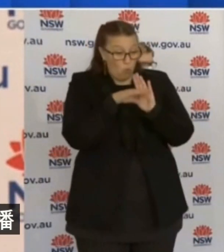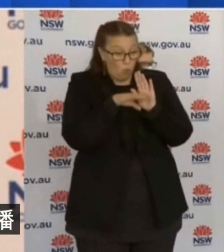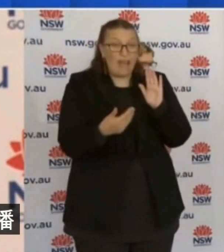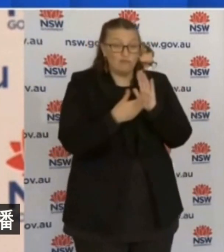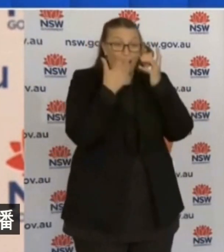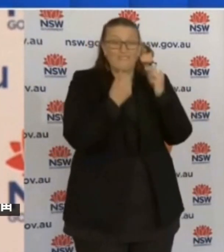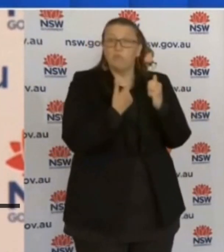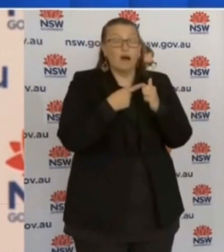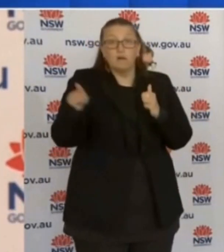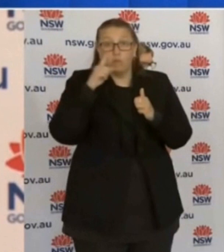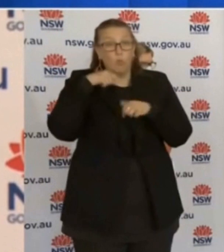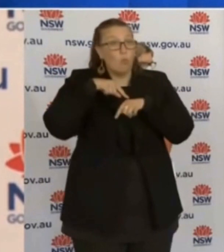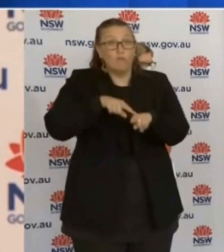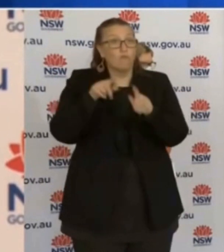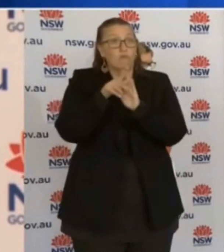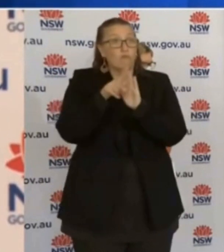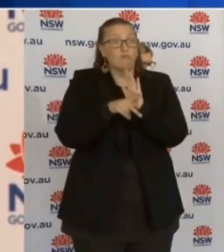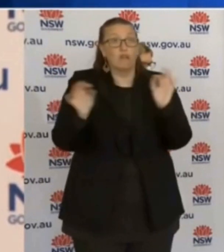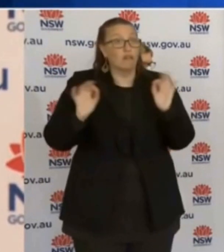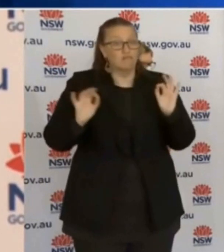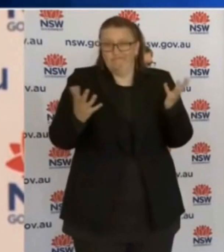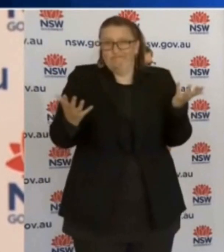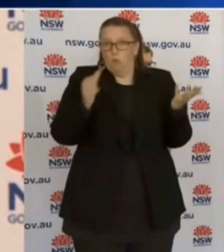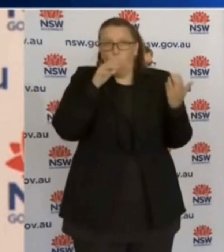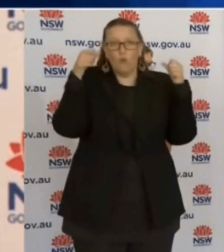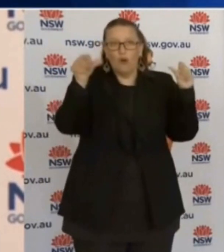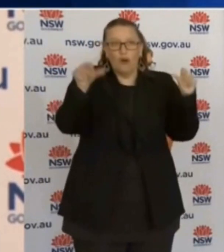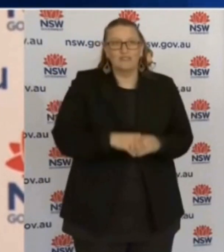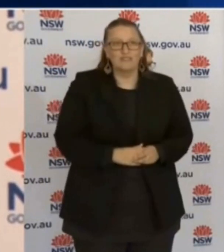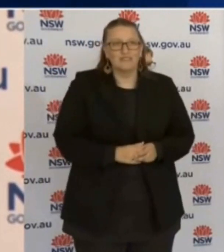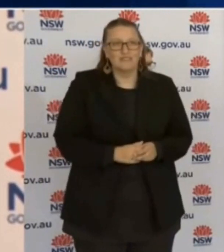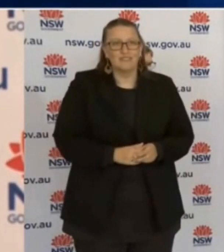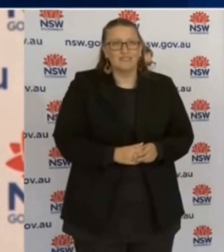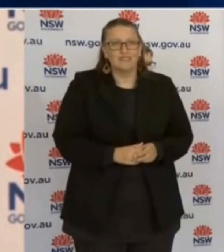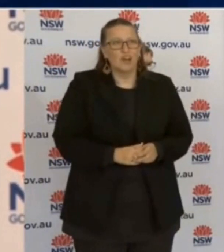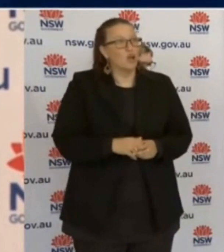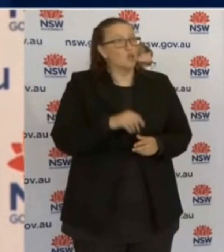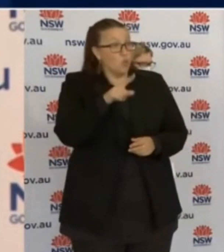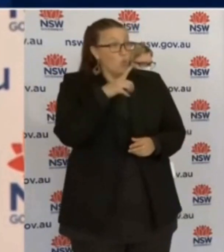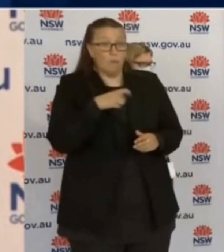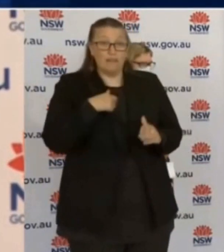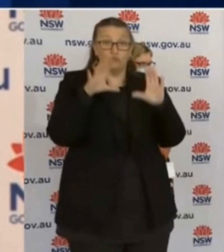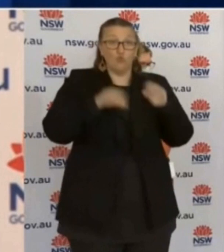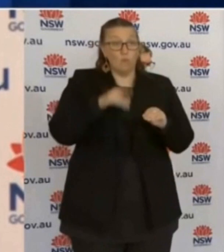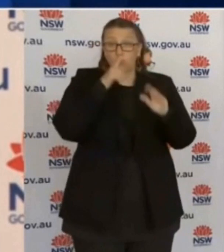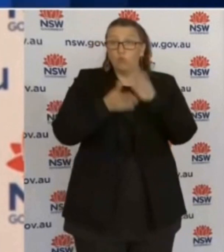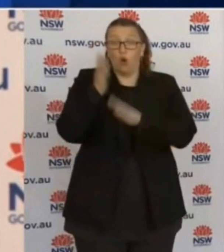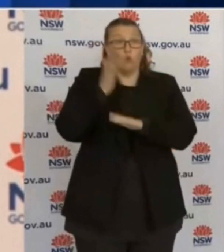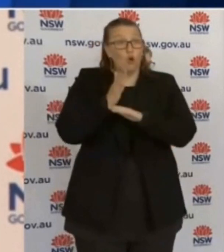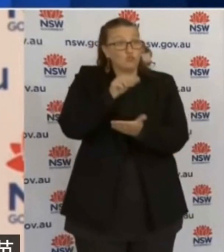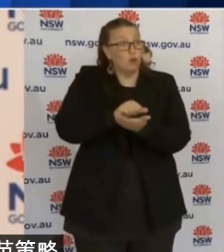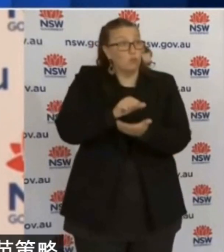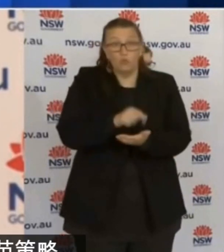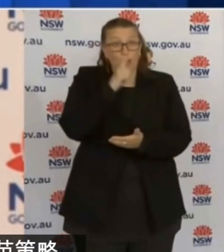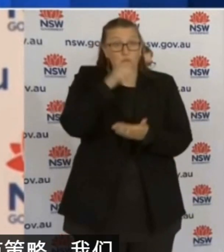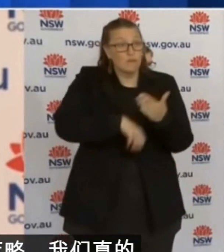And can I assure you that short of not having authorised workers do what is necessary, it is really difficult